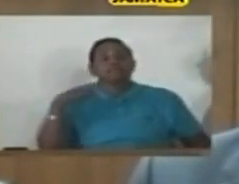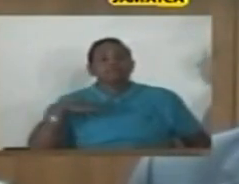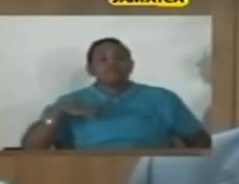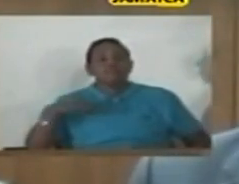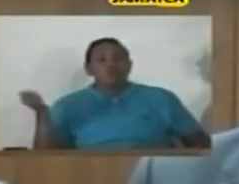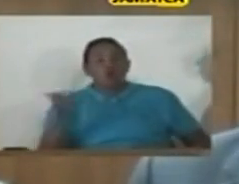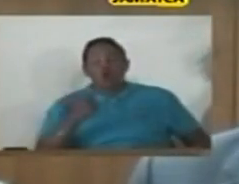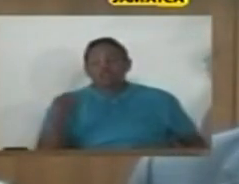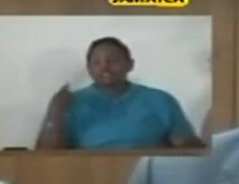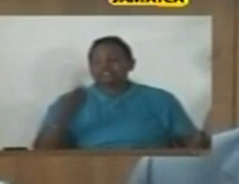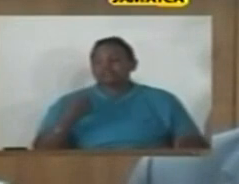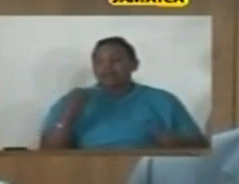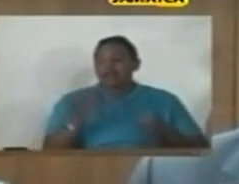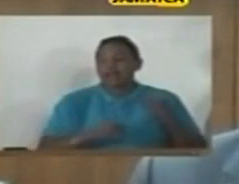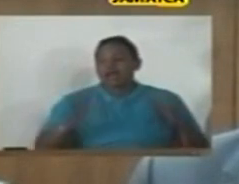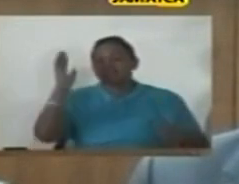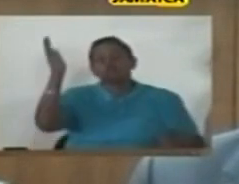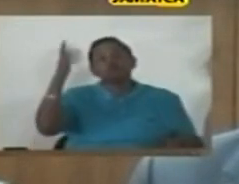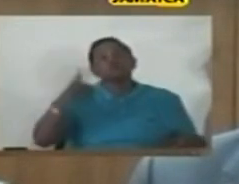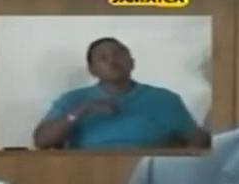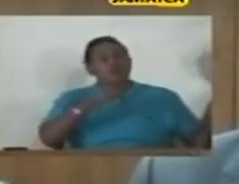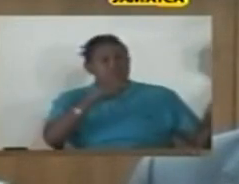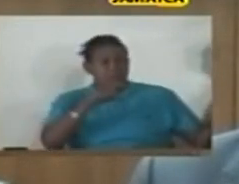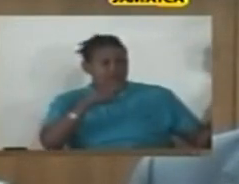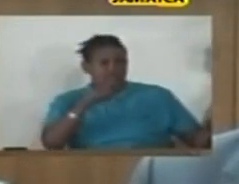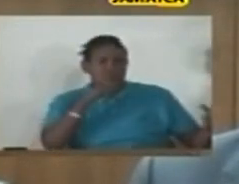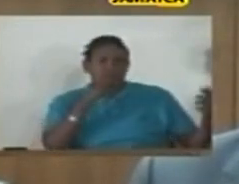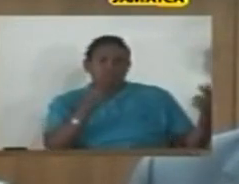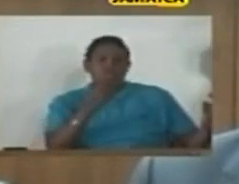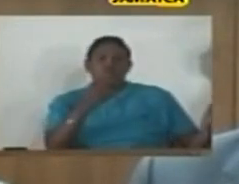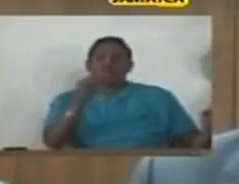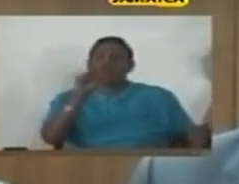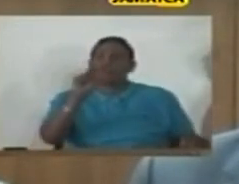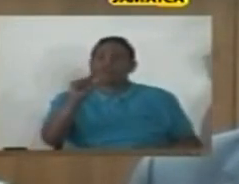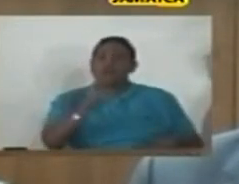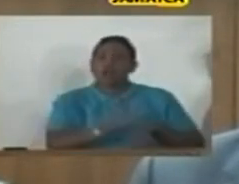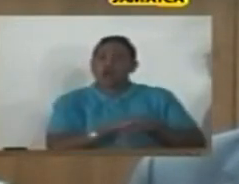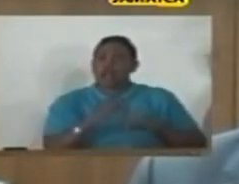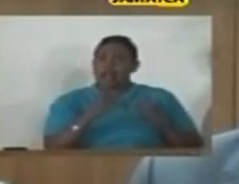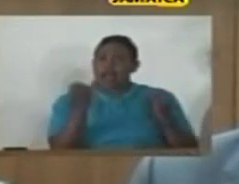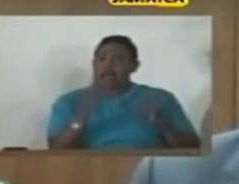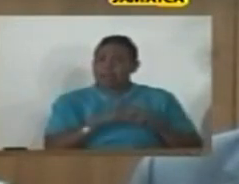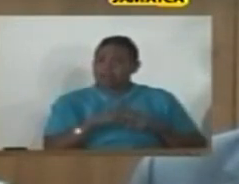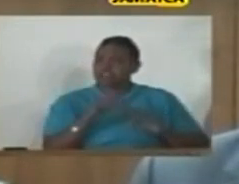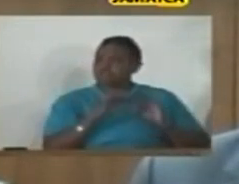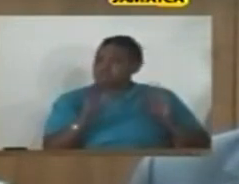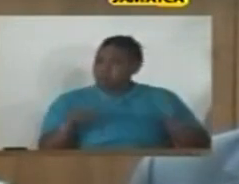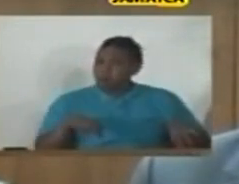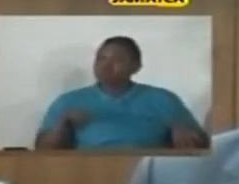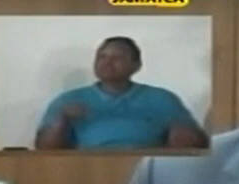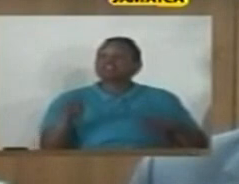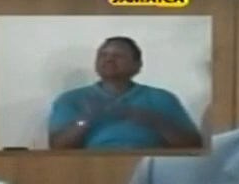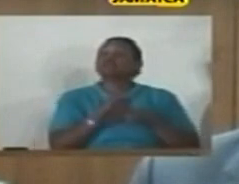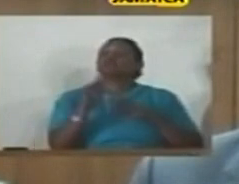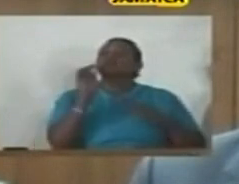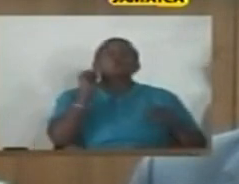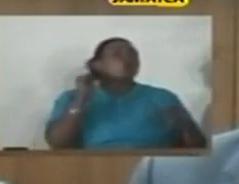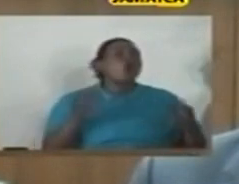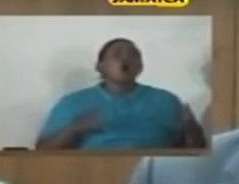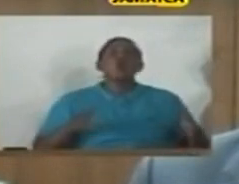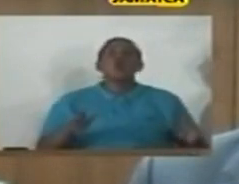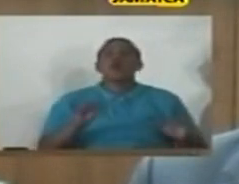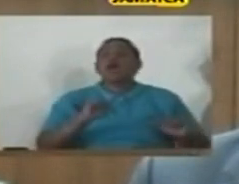Since my last presentation, we have piloted the funeral grant online application. This ministry will not allow